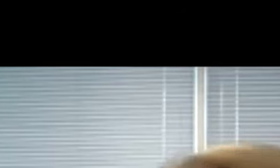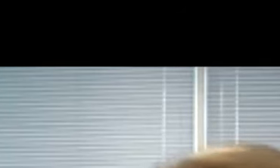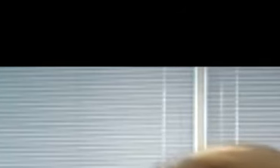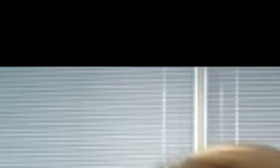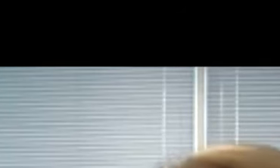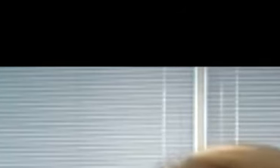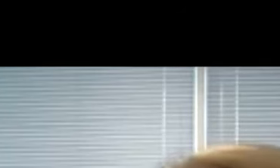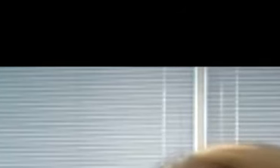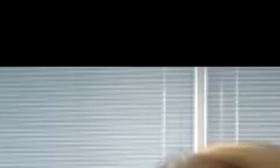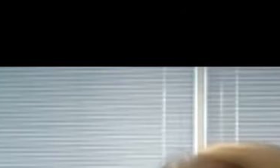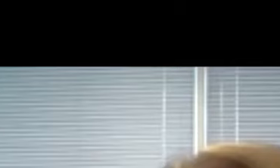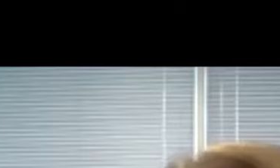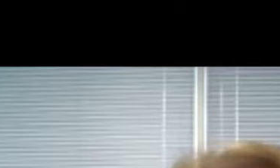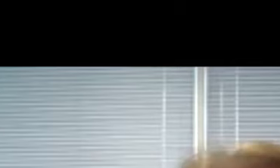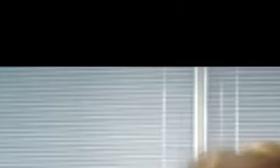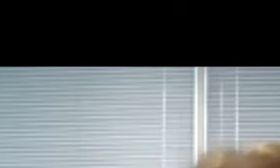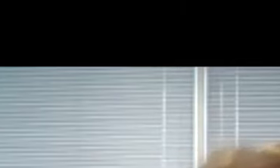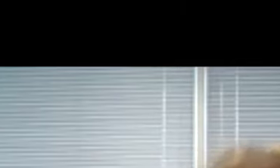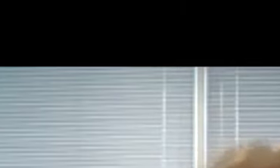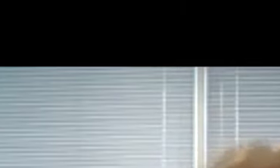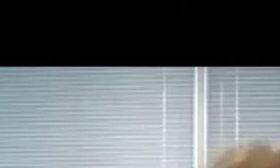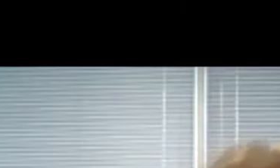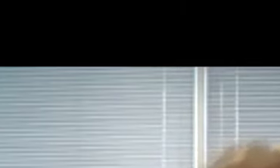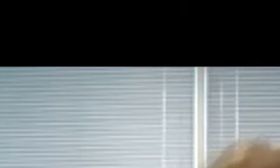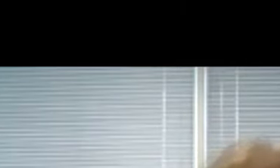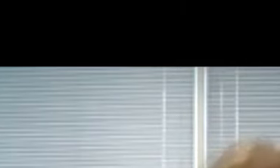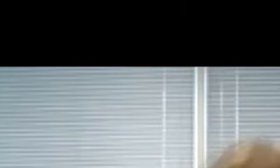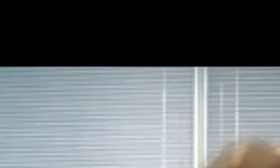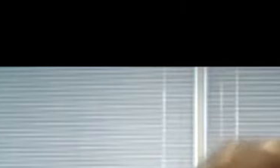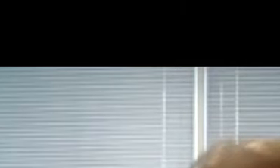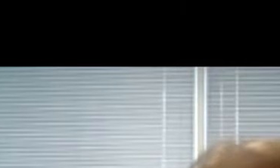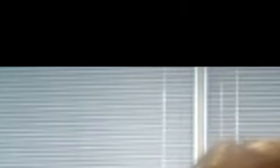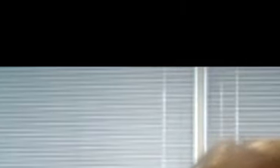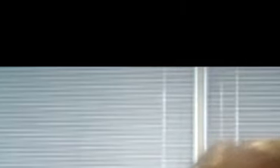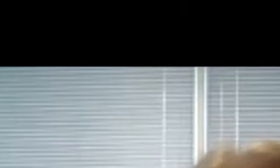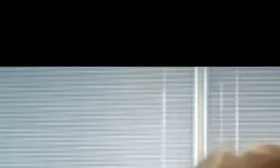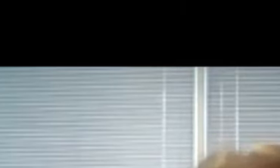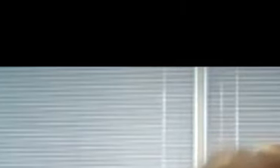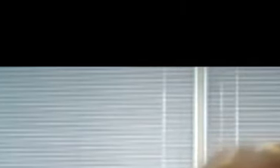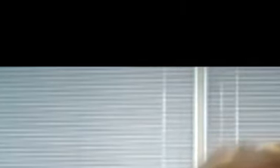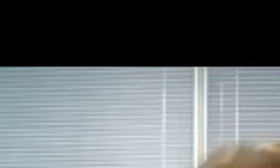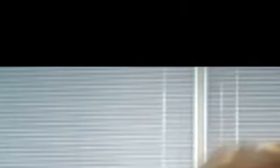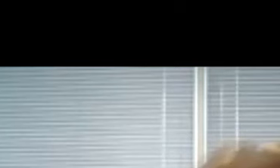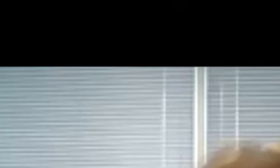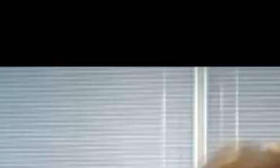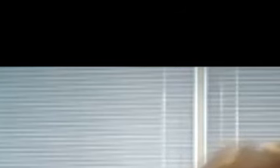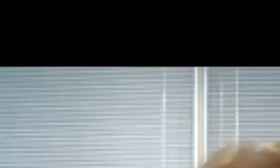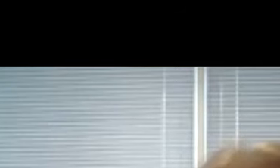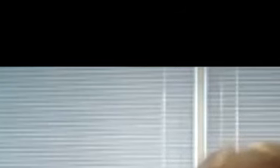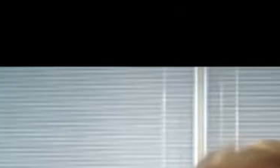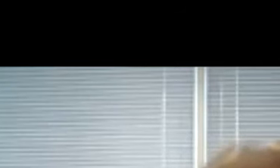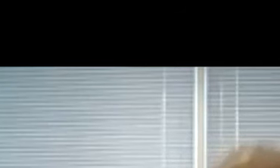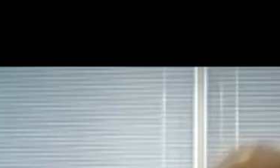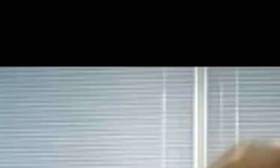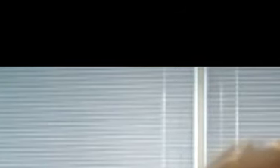out to 6 different programs now. So it would be ideal if you can learn enough so that you